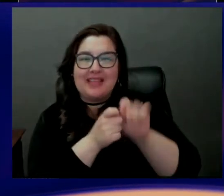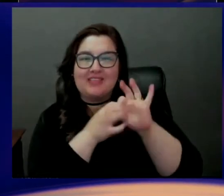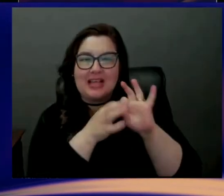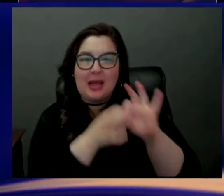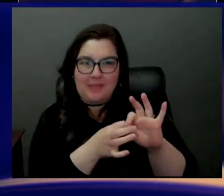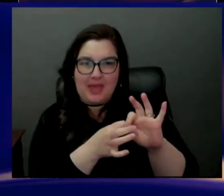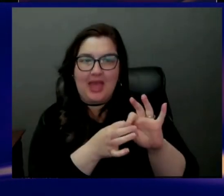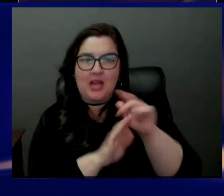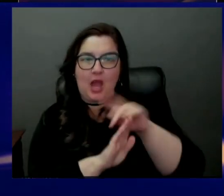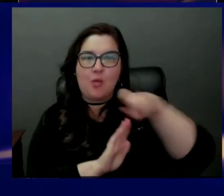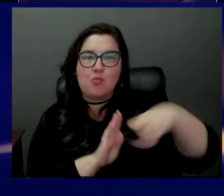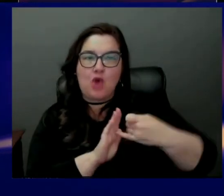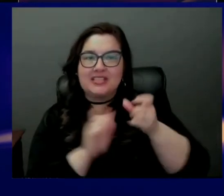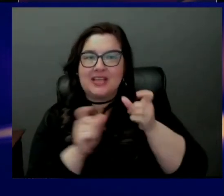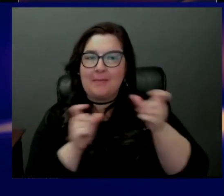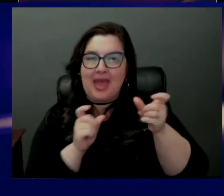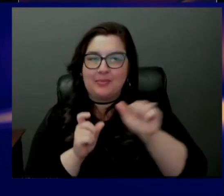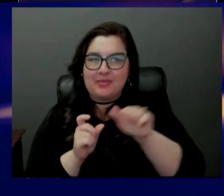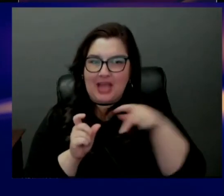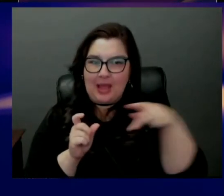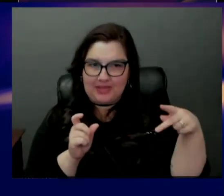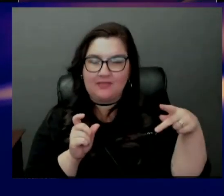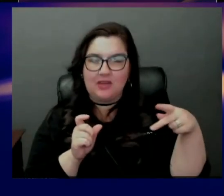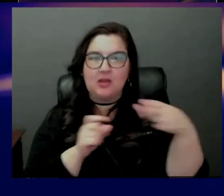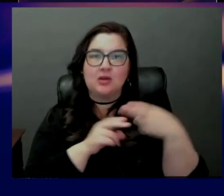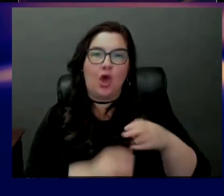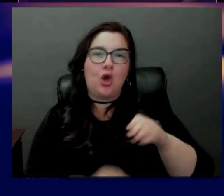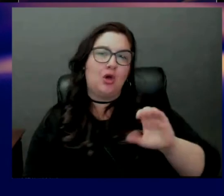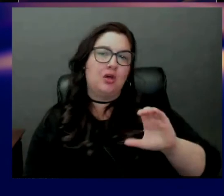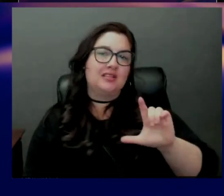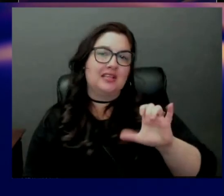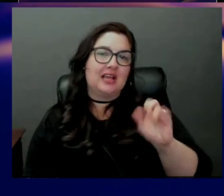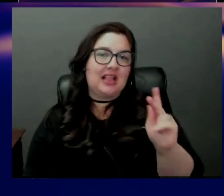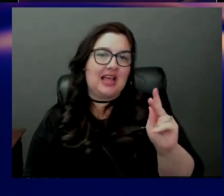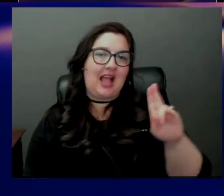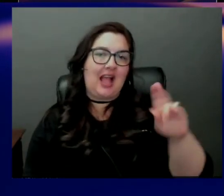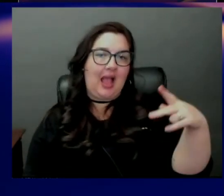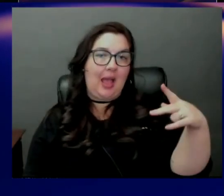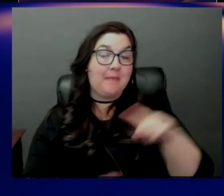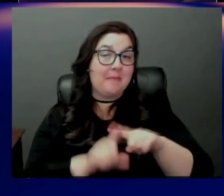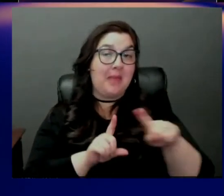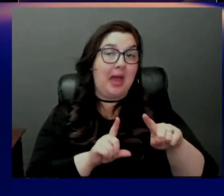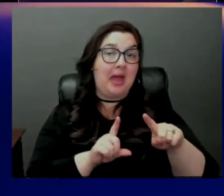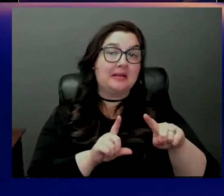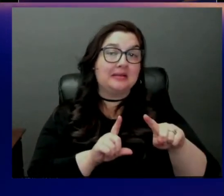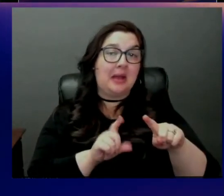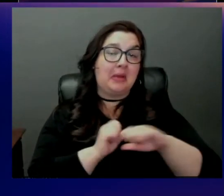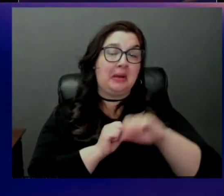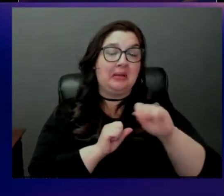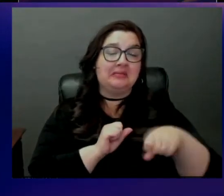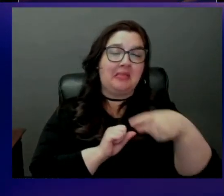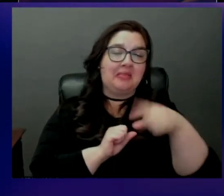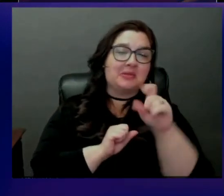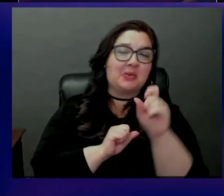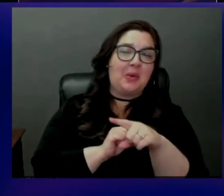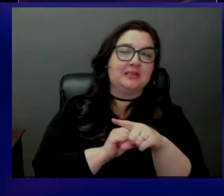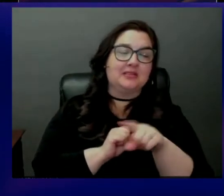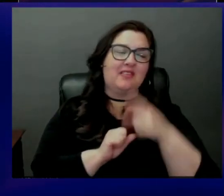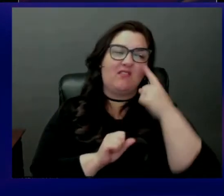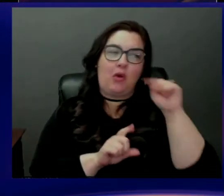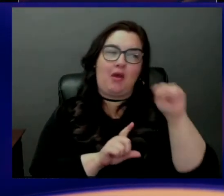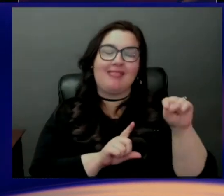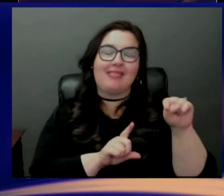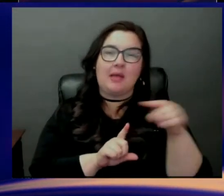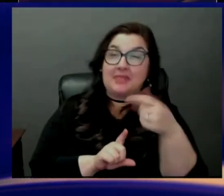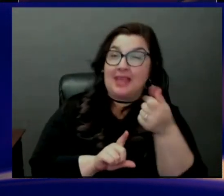project management application called ClickUp, but I'm going to extend the question out on their behalf. Okay, great. Any plans